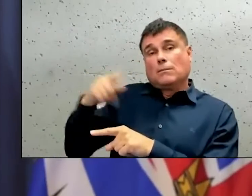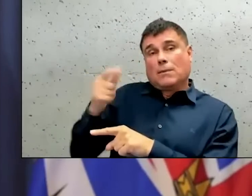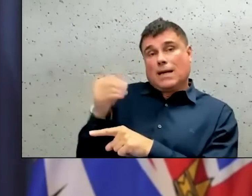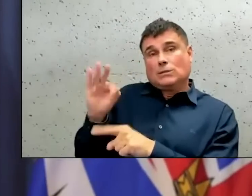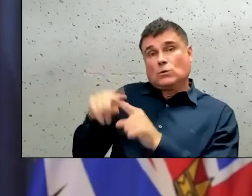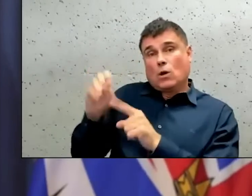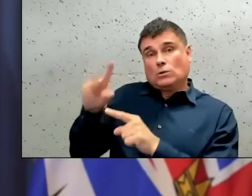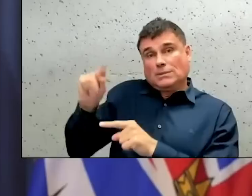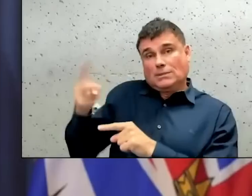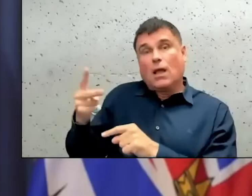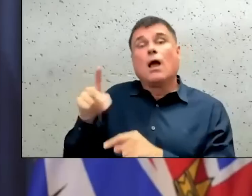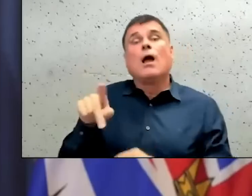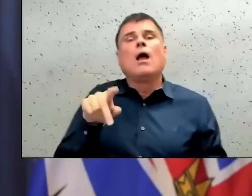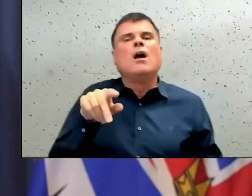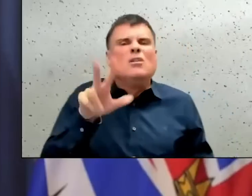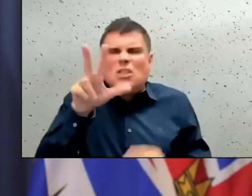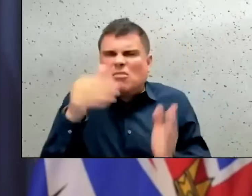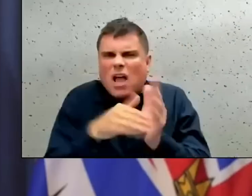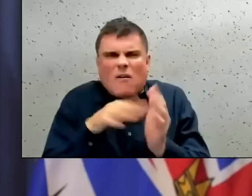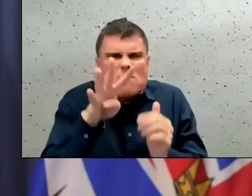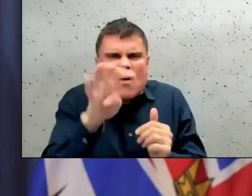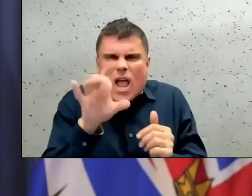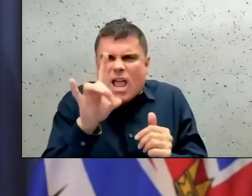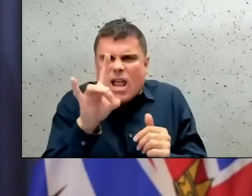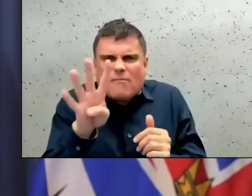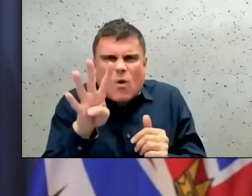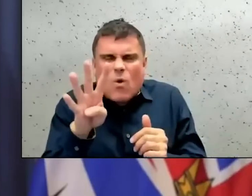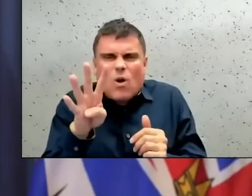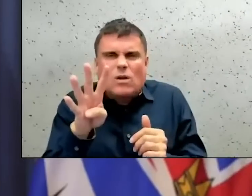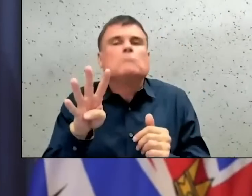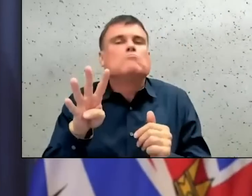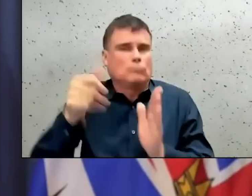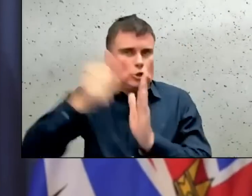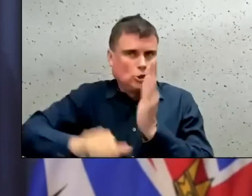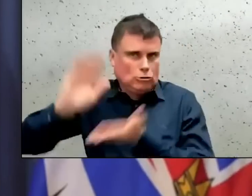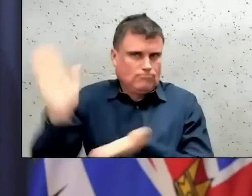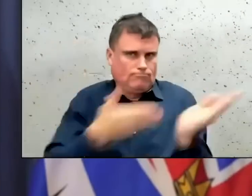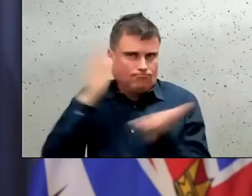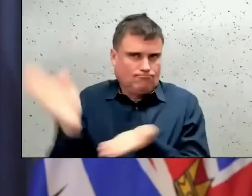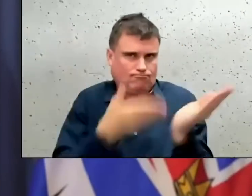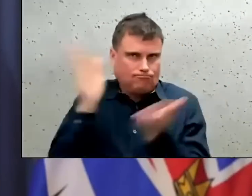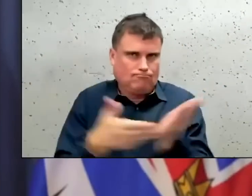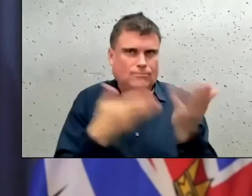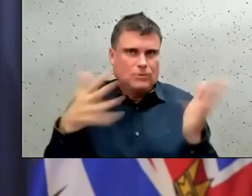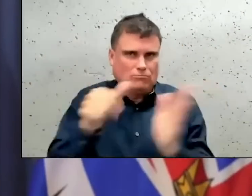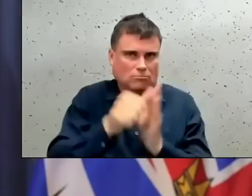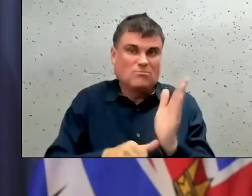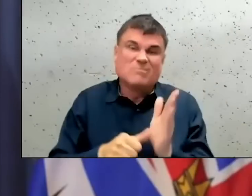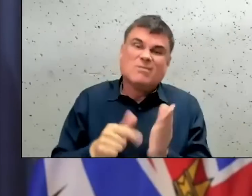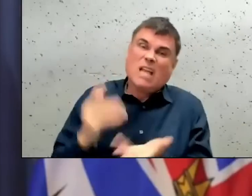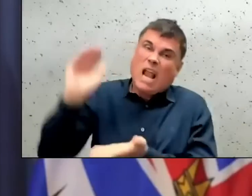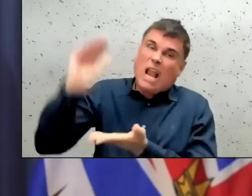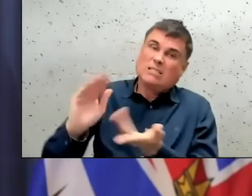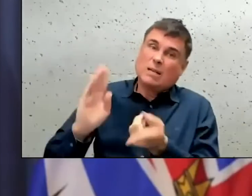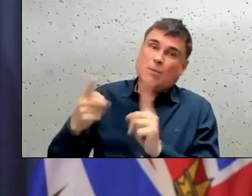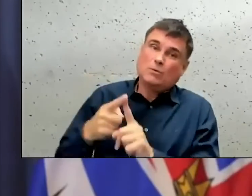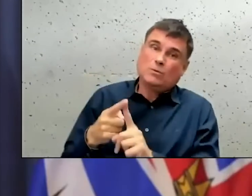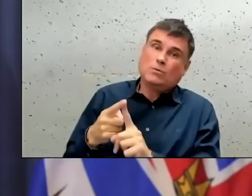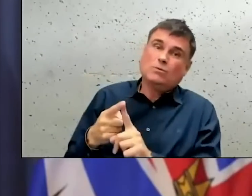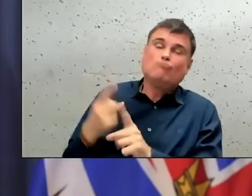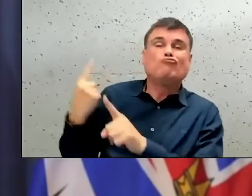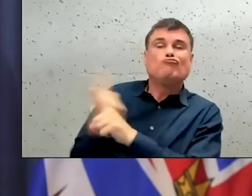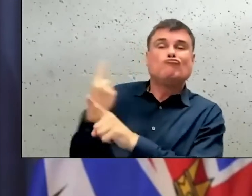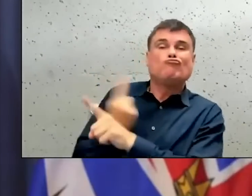12,084 surgeries were completed. This reporting period would be less. It's less than we would ordinarily see in the period, as it includes the health